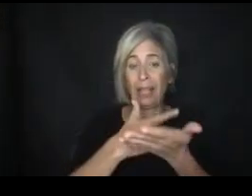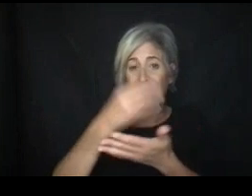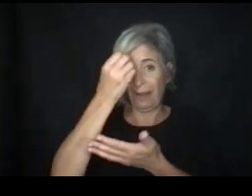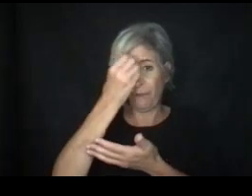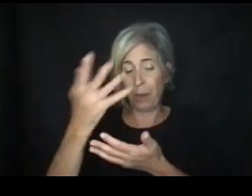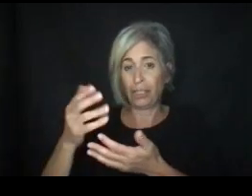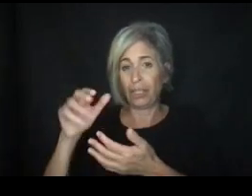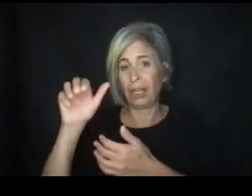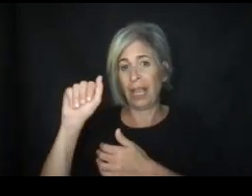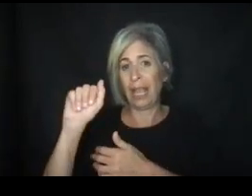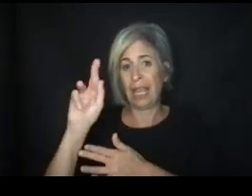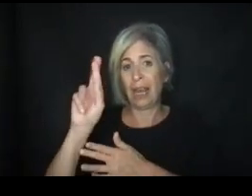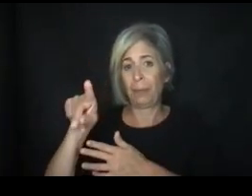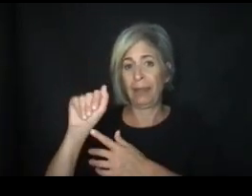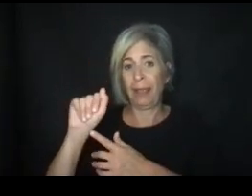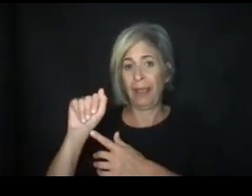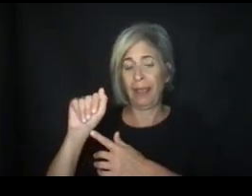And that's